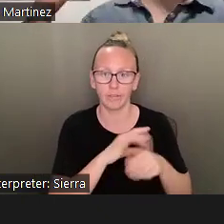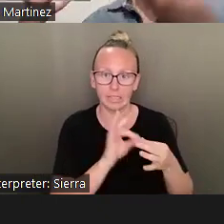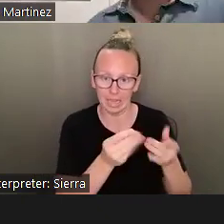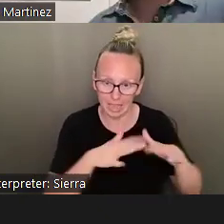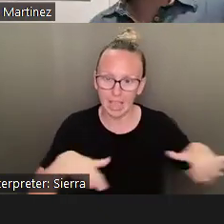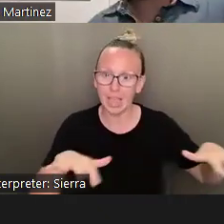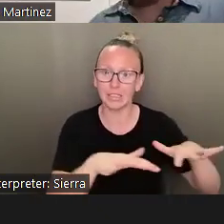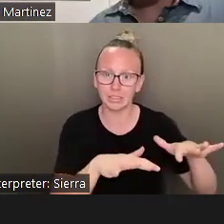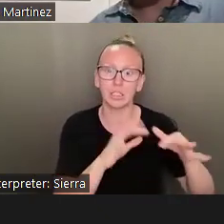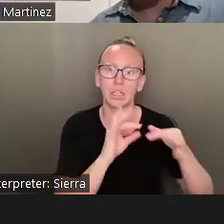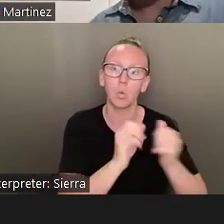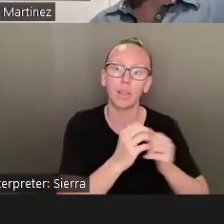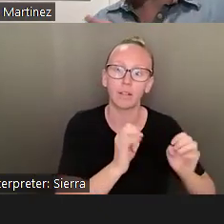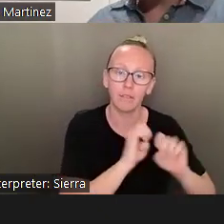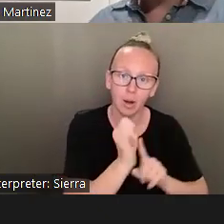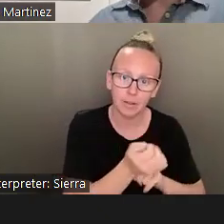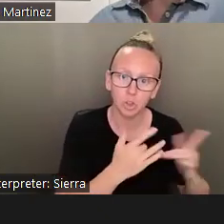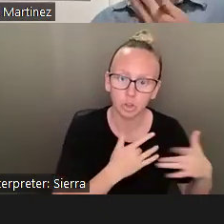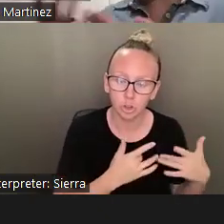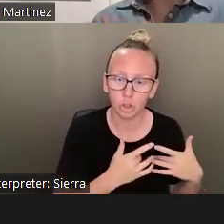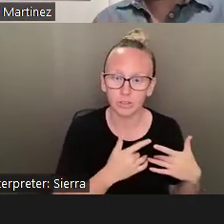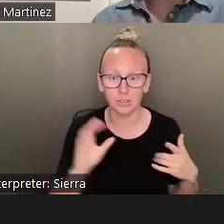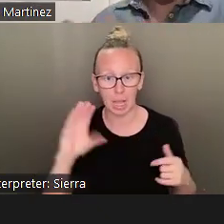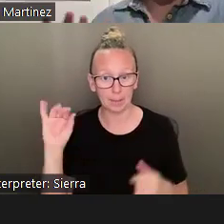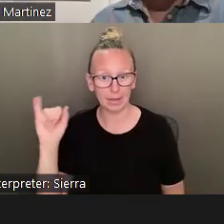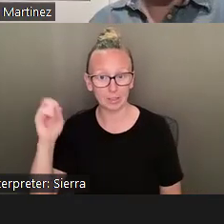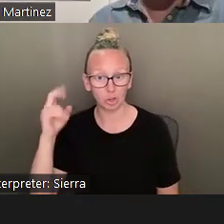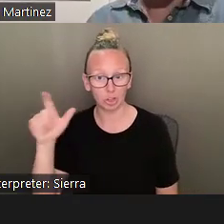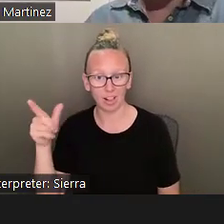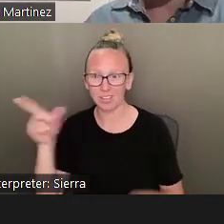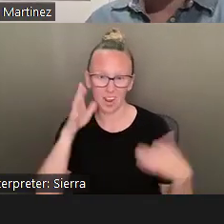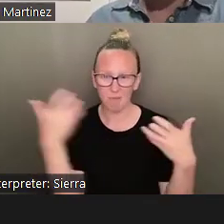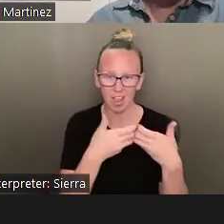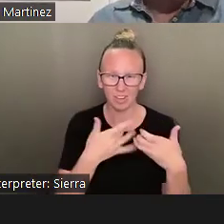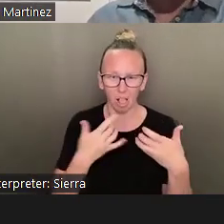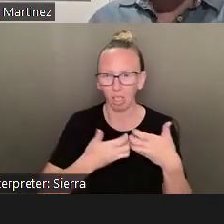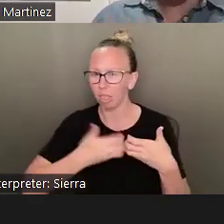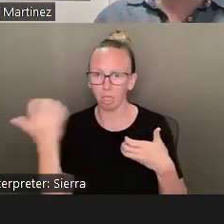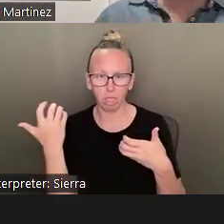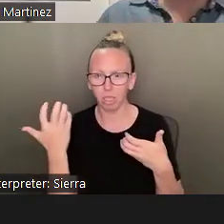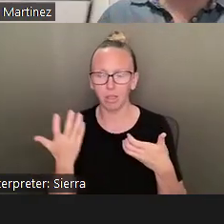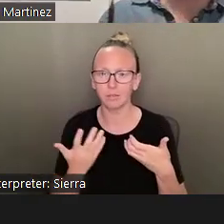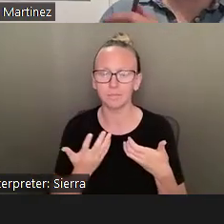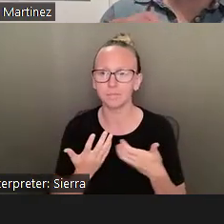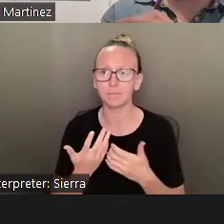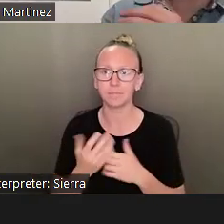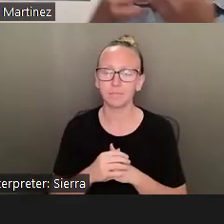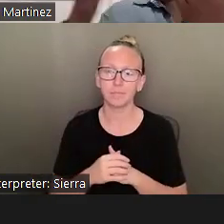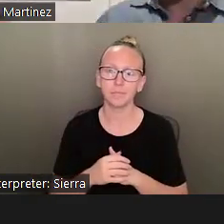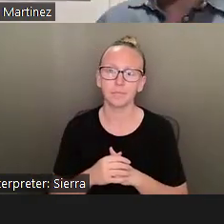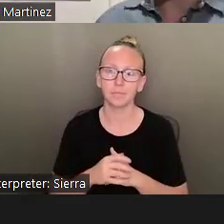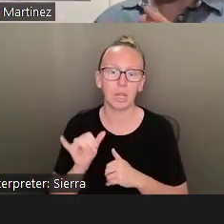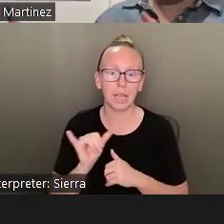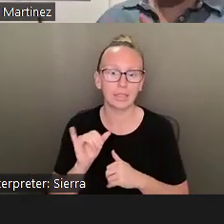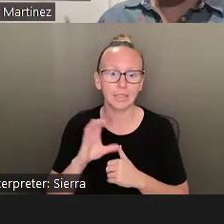inherently tied to environmental concerns, a company like Shell doesn't really align with that mission, nor do, companies like